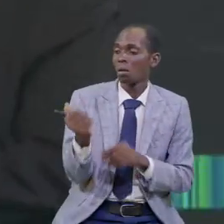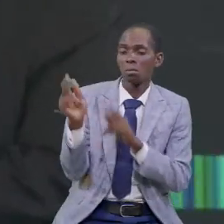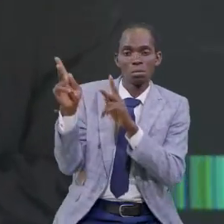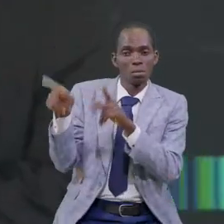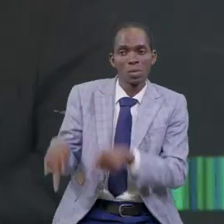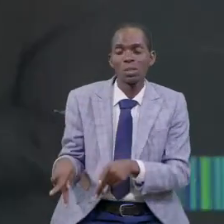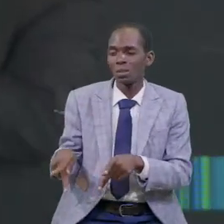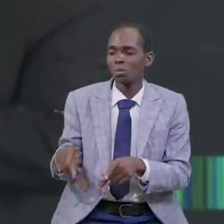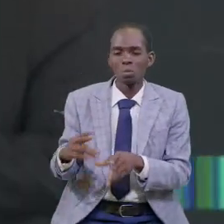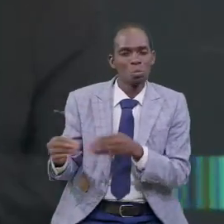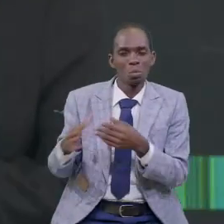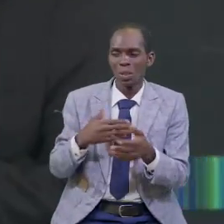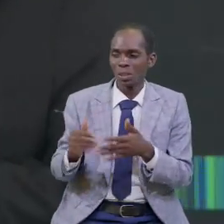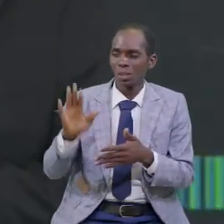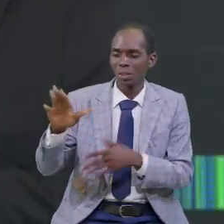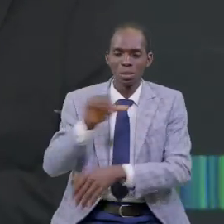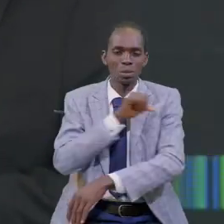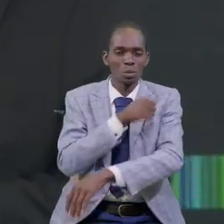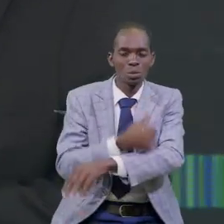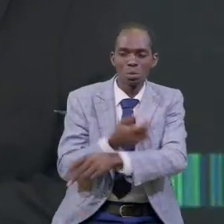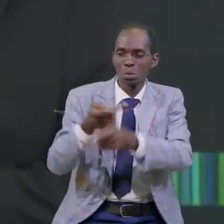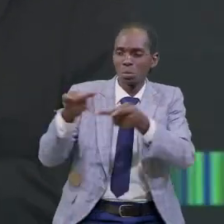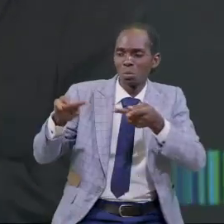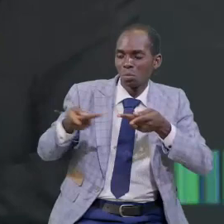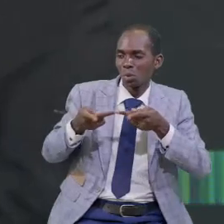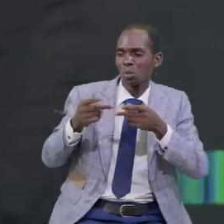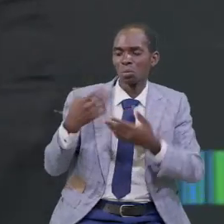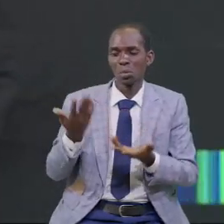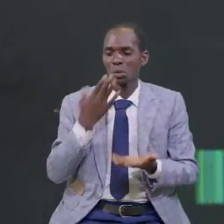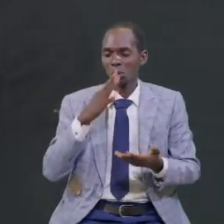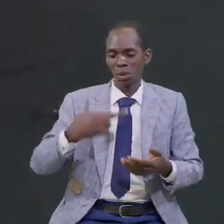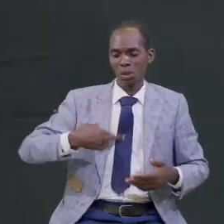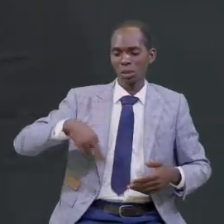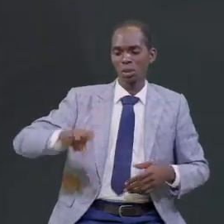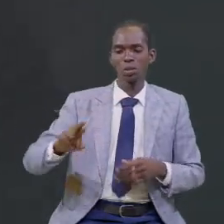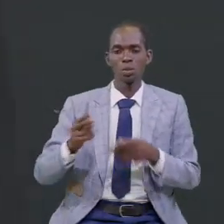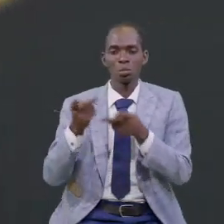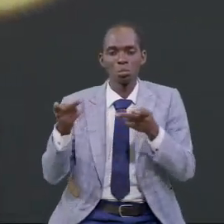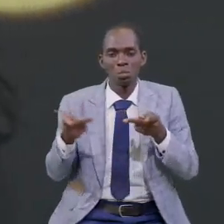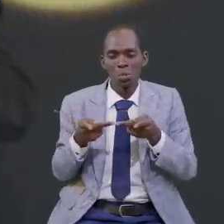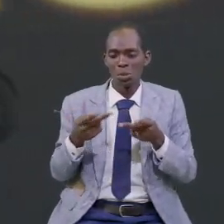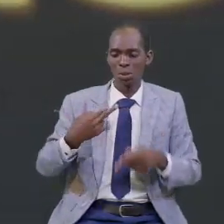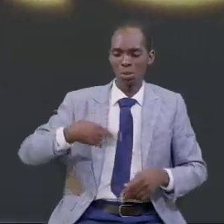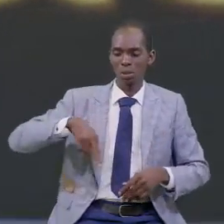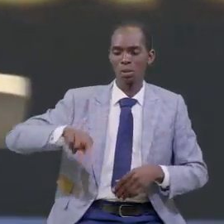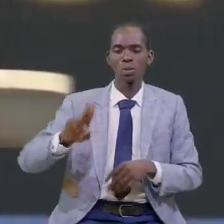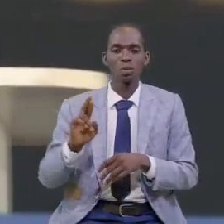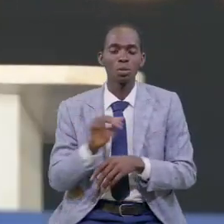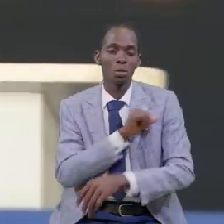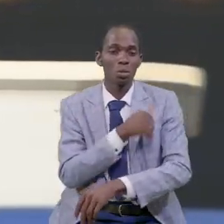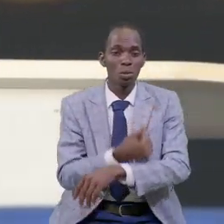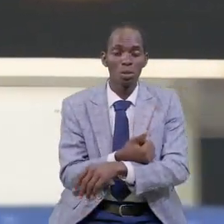position, authority, religious position, religious authority, that lives in